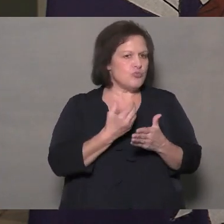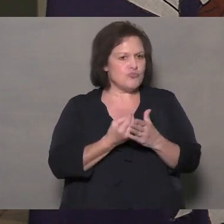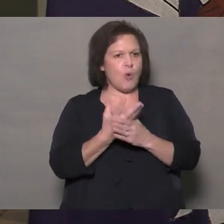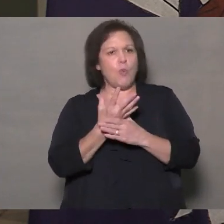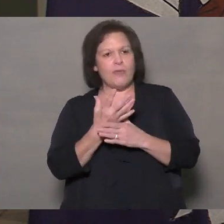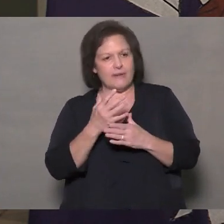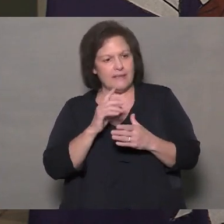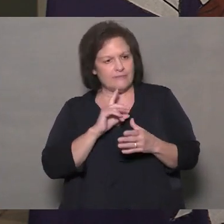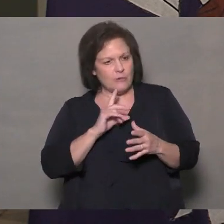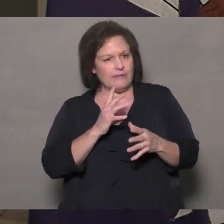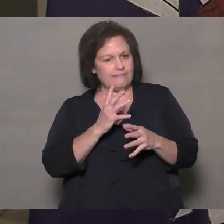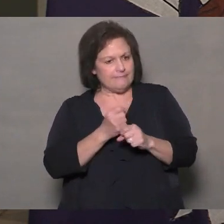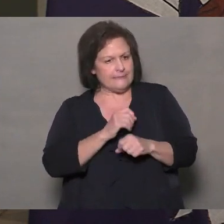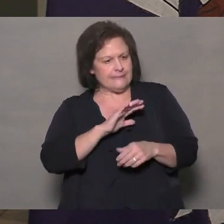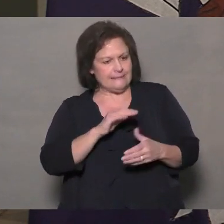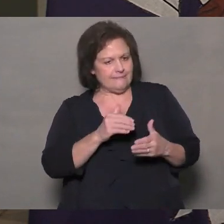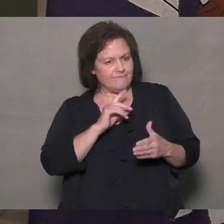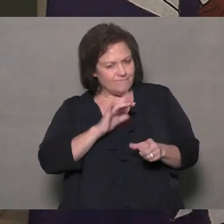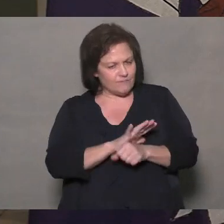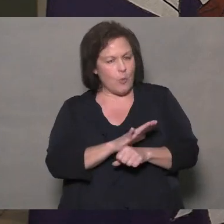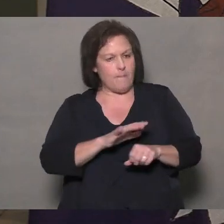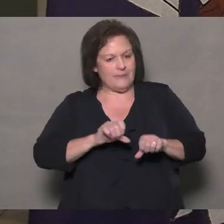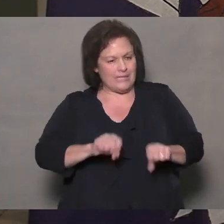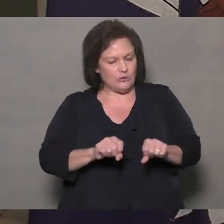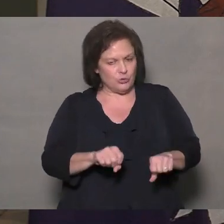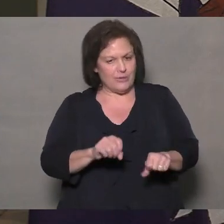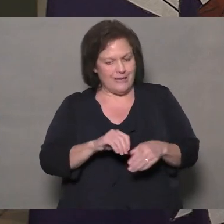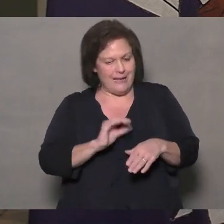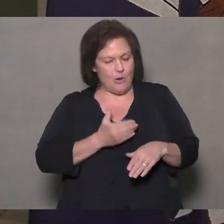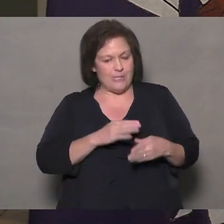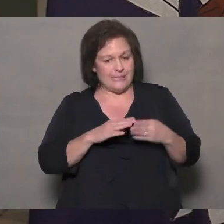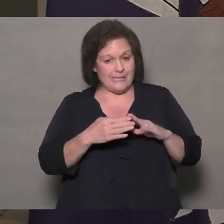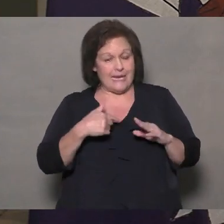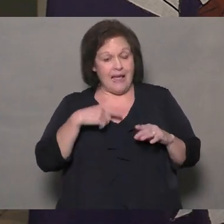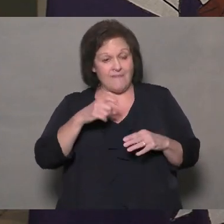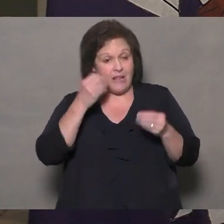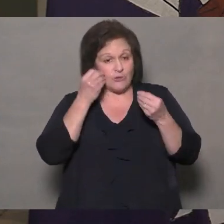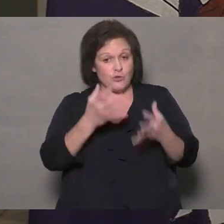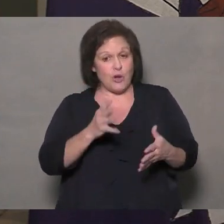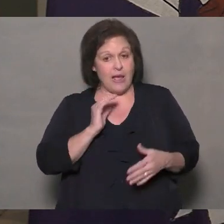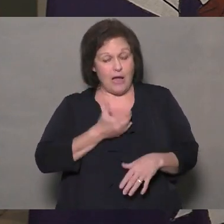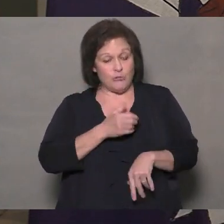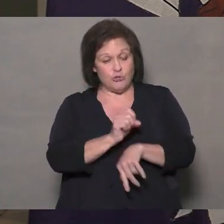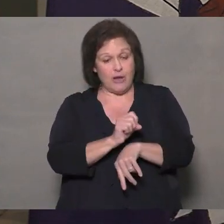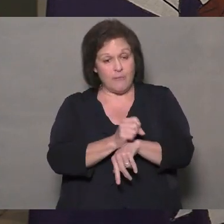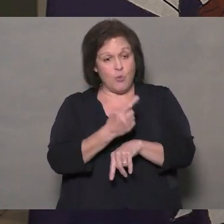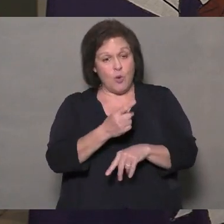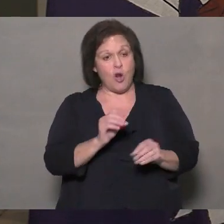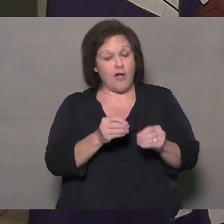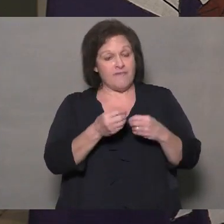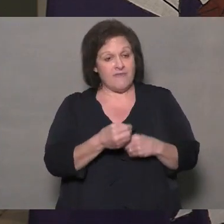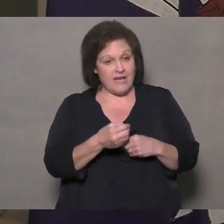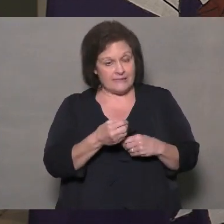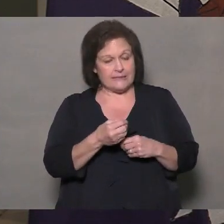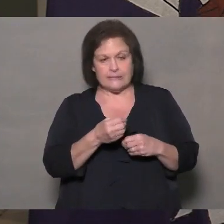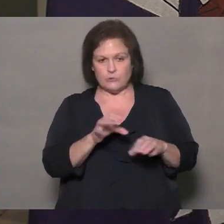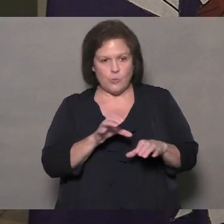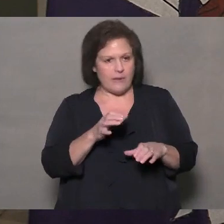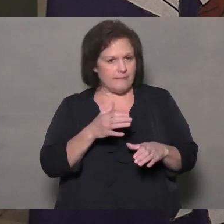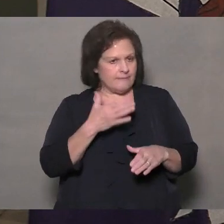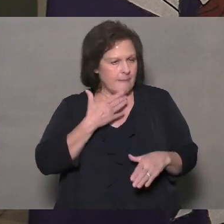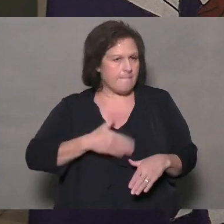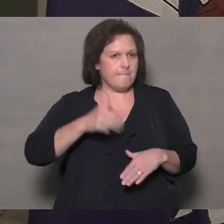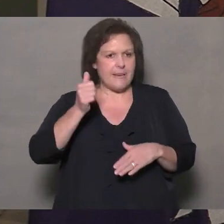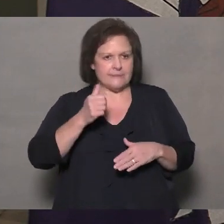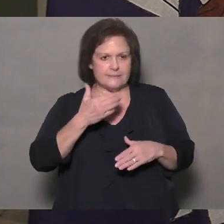their fullest potential in our city. And I just have to let you know that our Job One office is delivering the best results